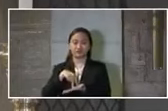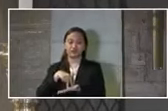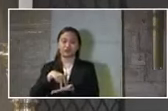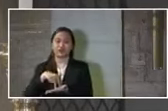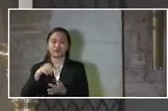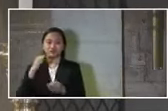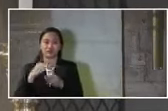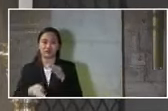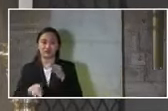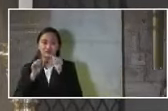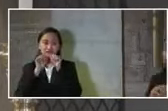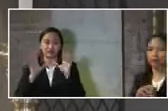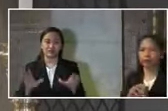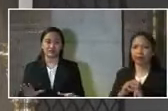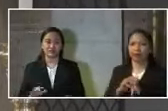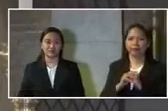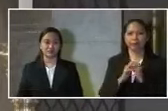final blessing.